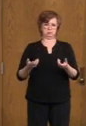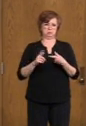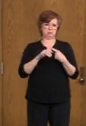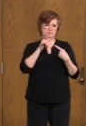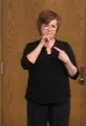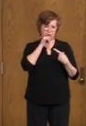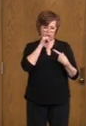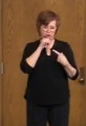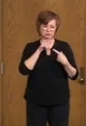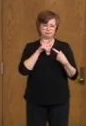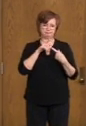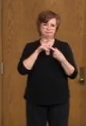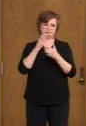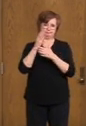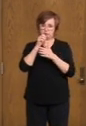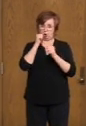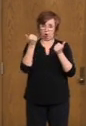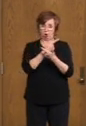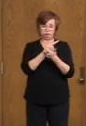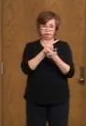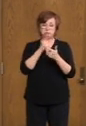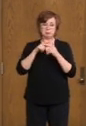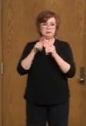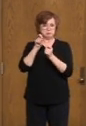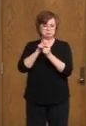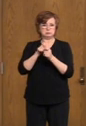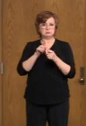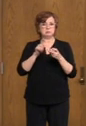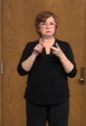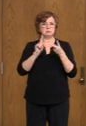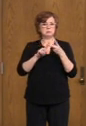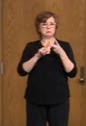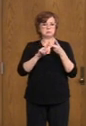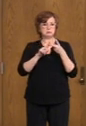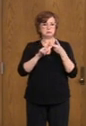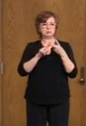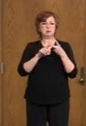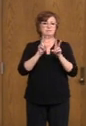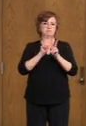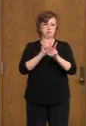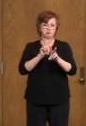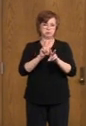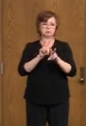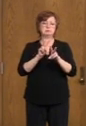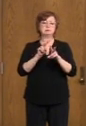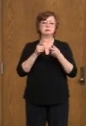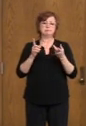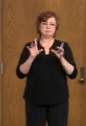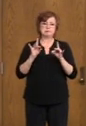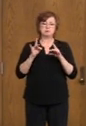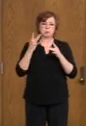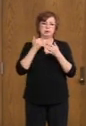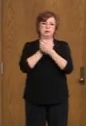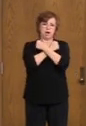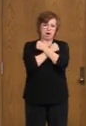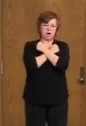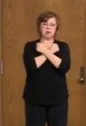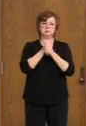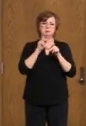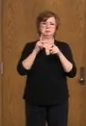bars. Unfortunately, when people with the best of intentions overcome with emotion, attend funerals or other gatherings, and then we've